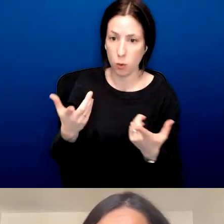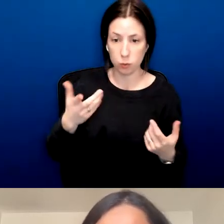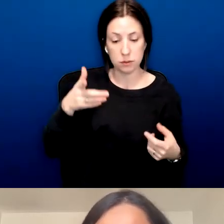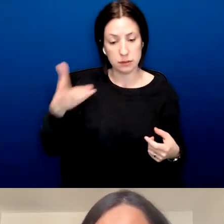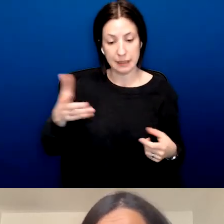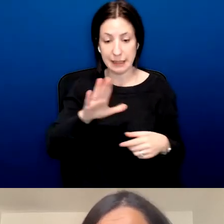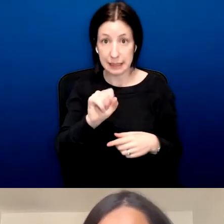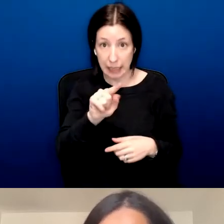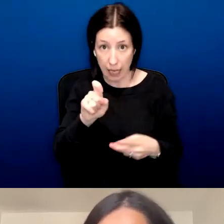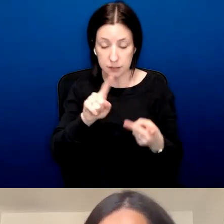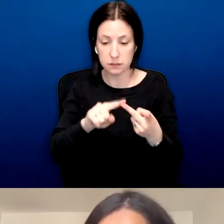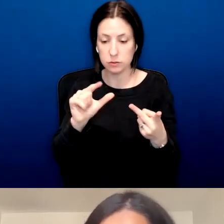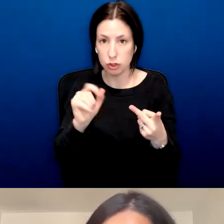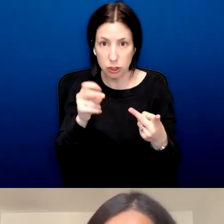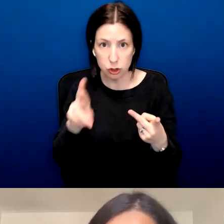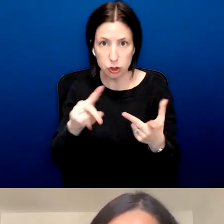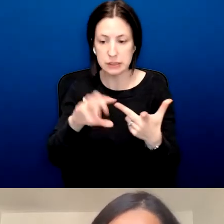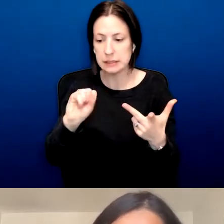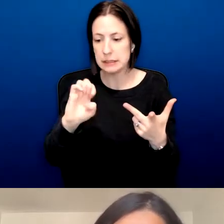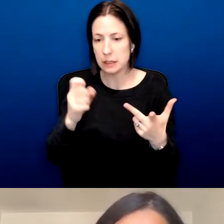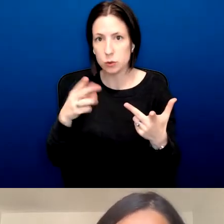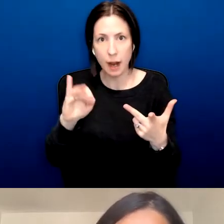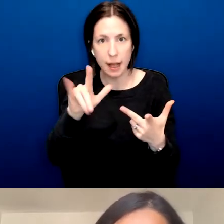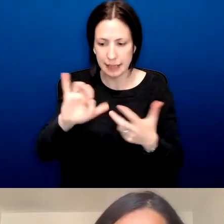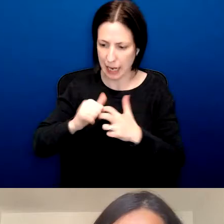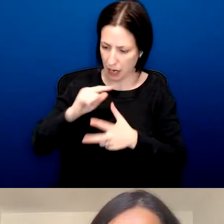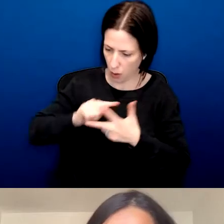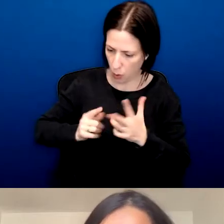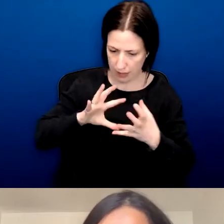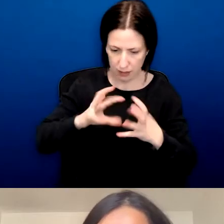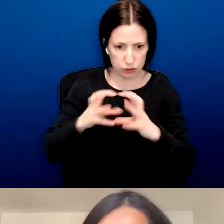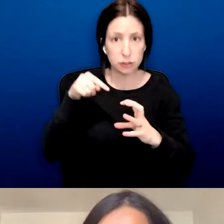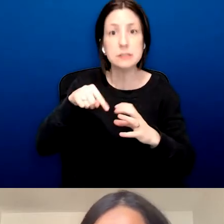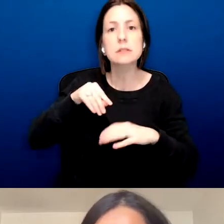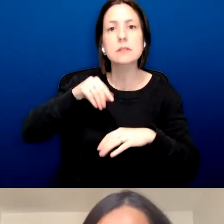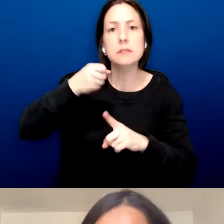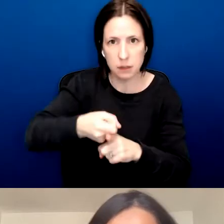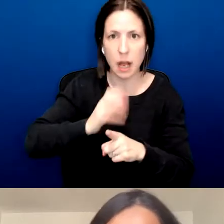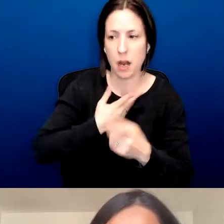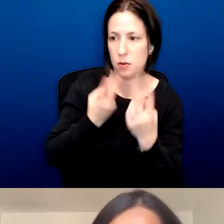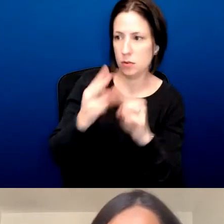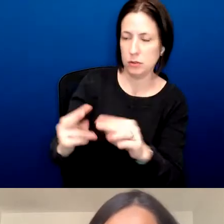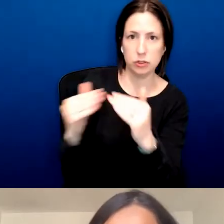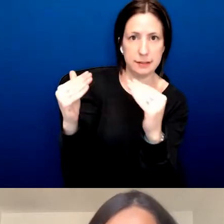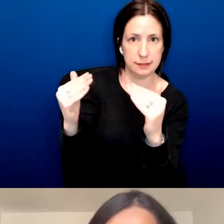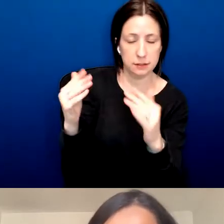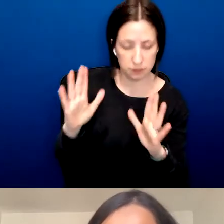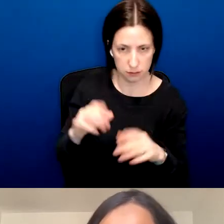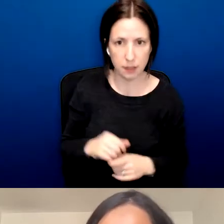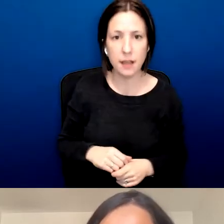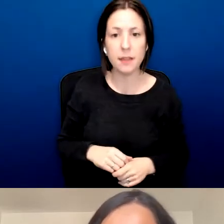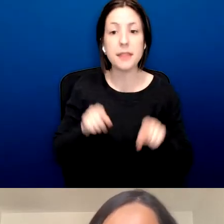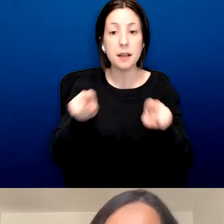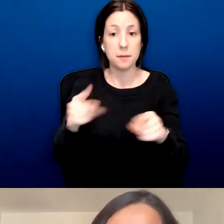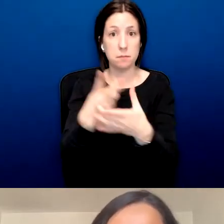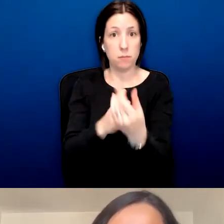sexuality shape our ideas of justice. And the third question that sort of unites both these bodies of